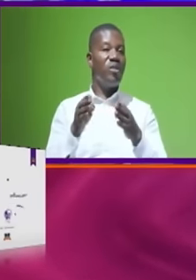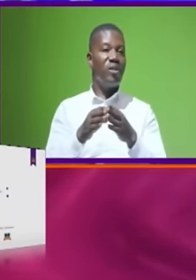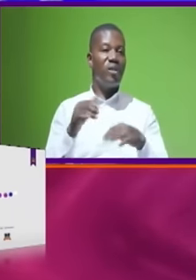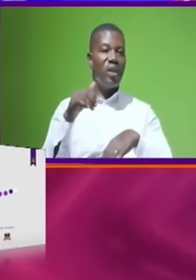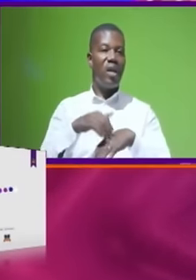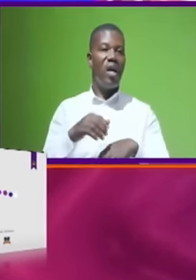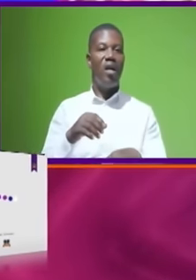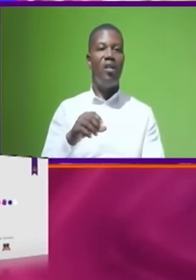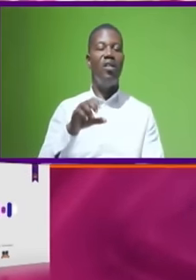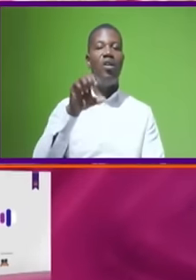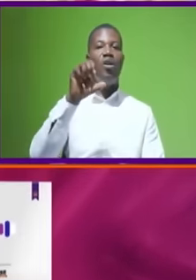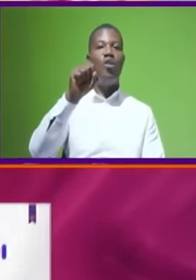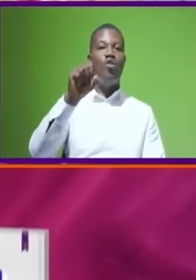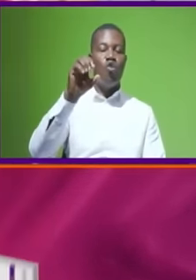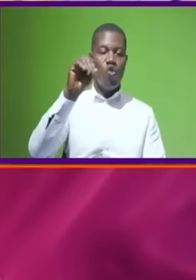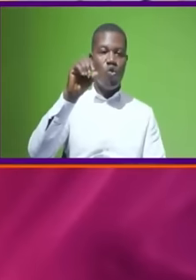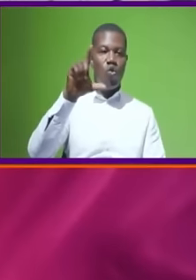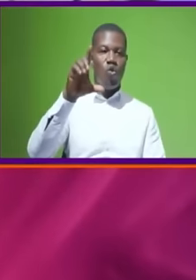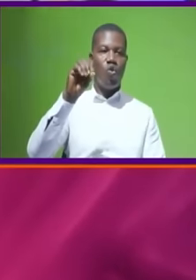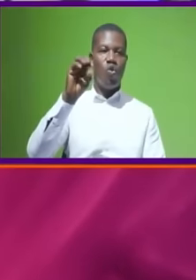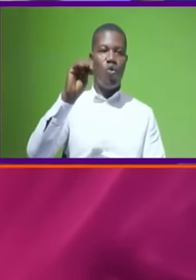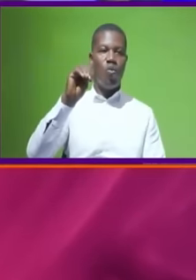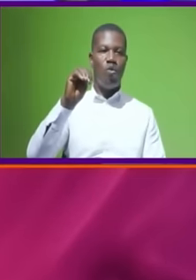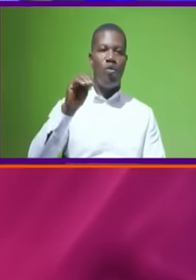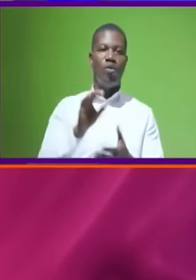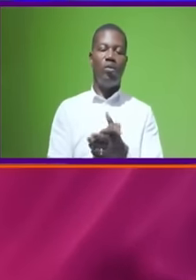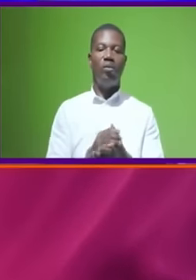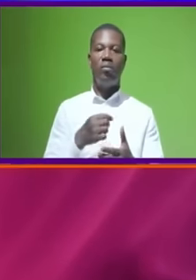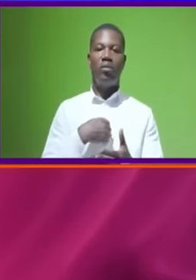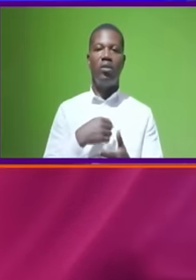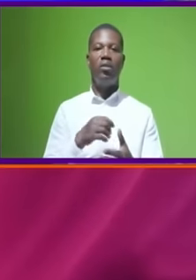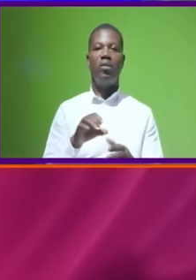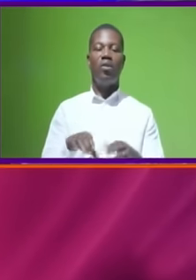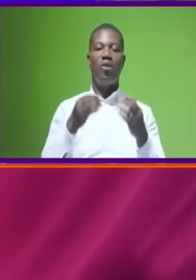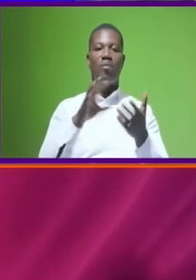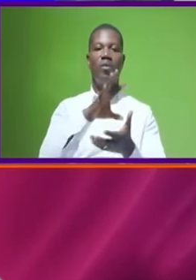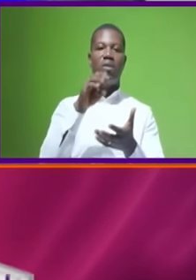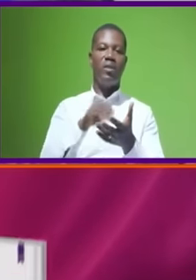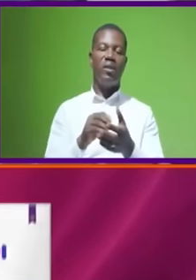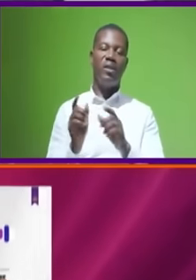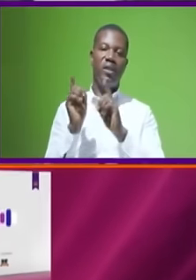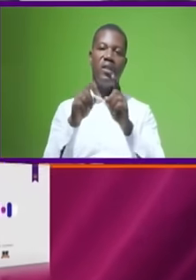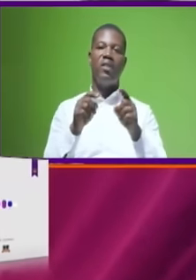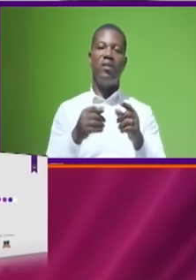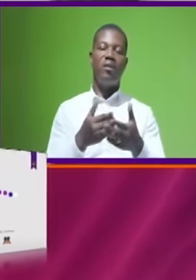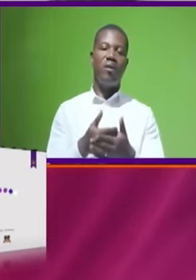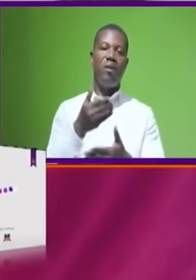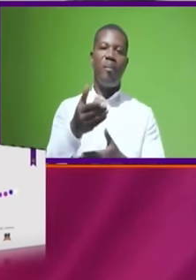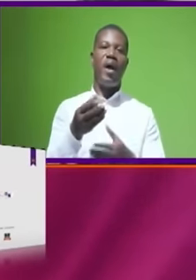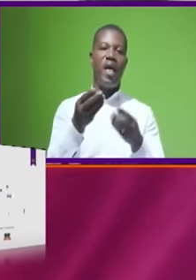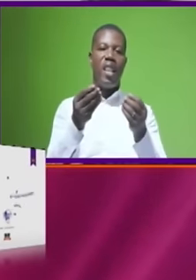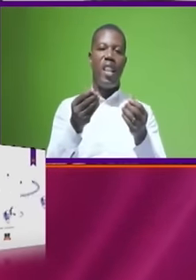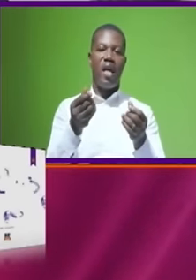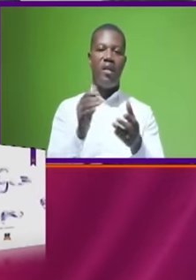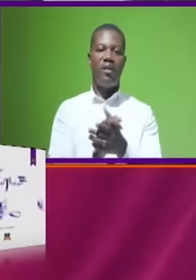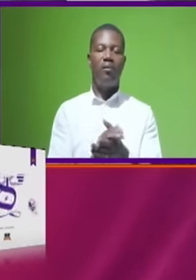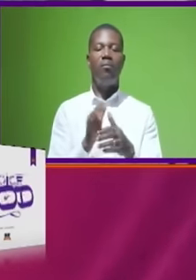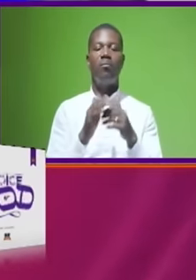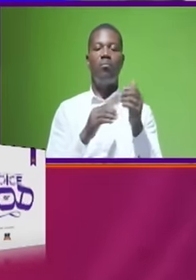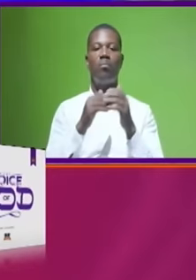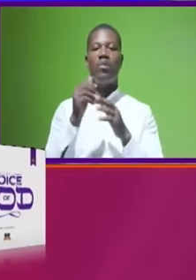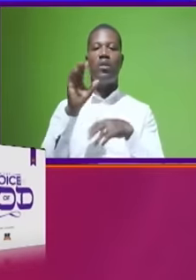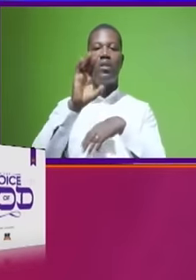Porch, next as a community center no di. Anka yankoto asase na yensia